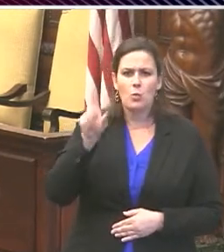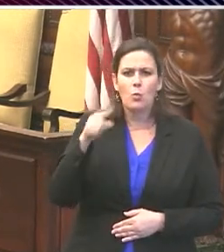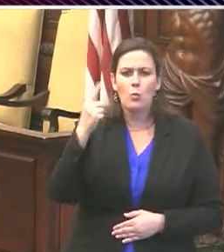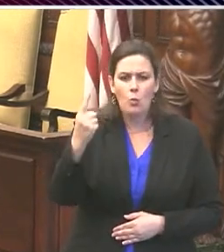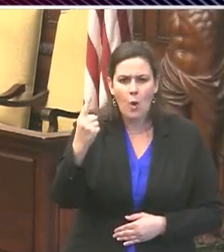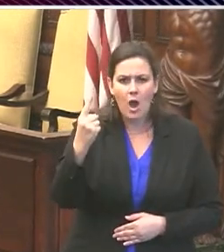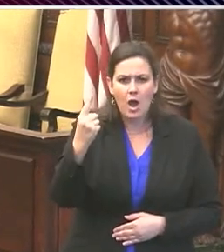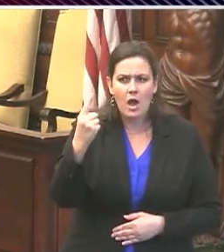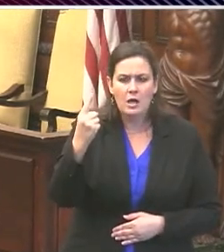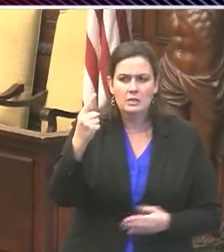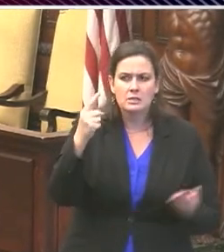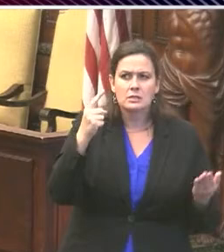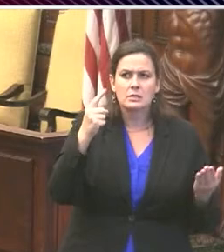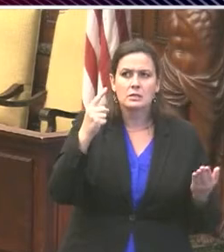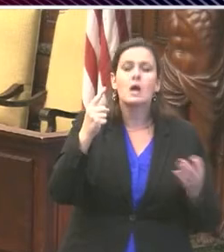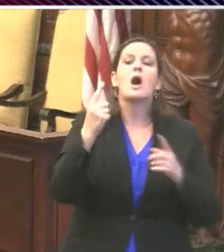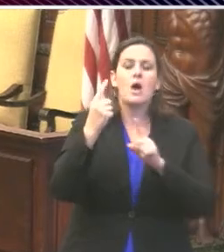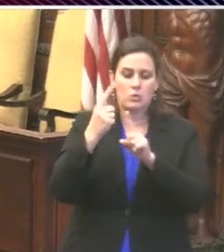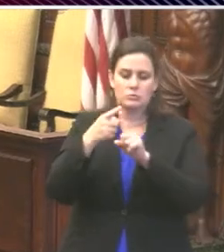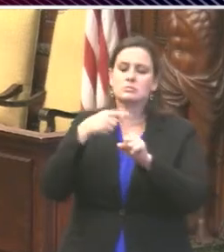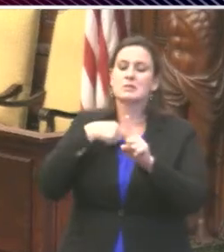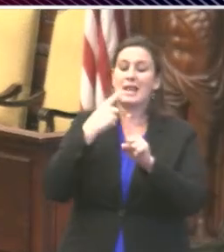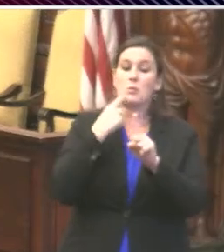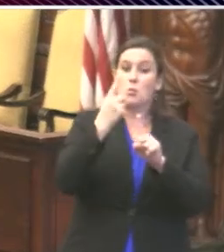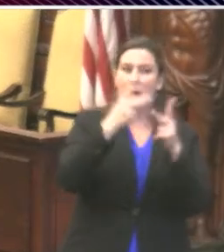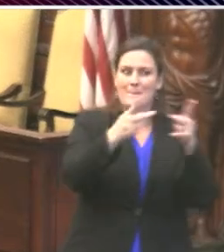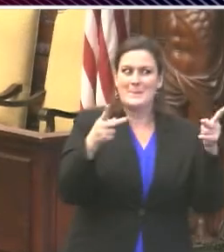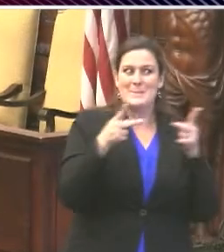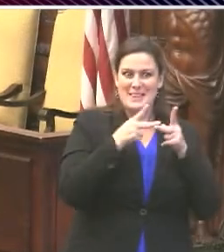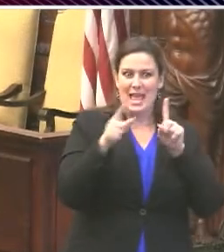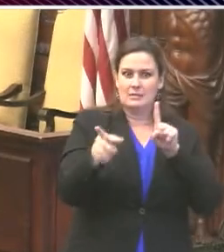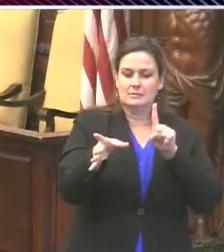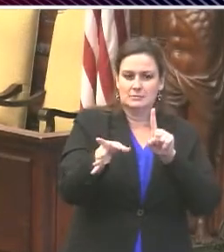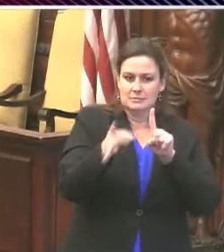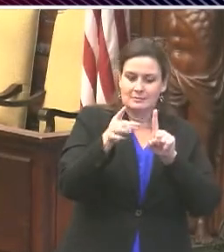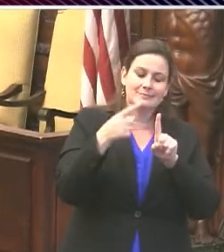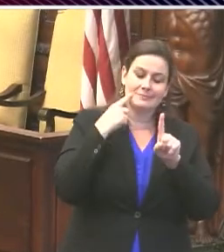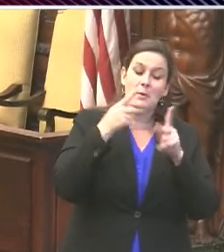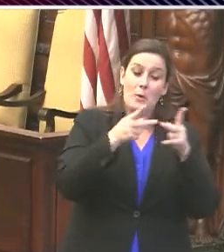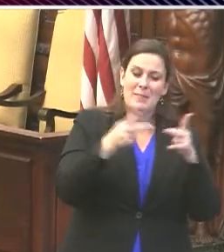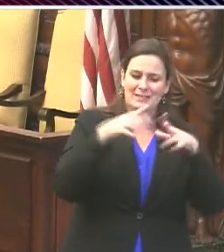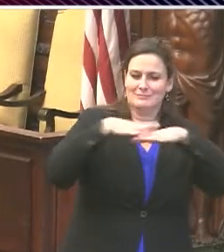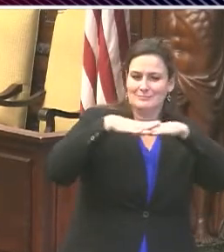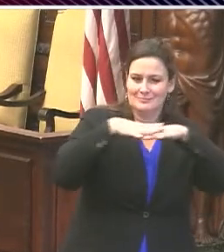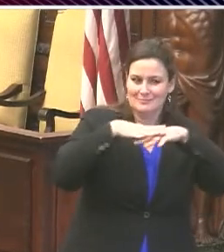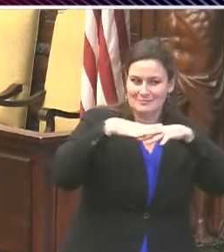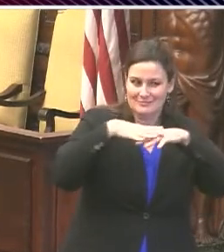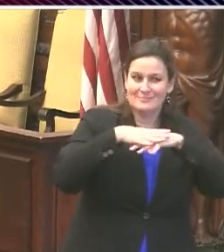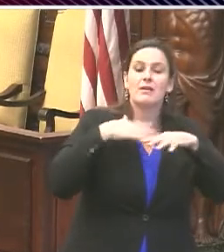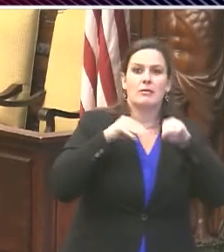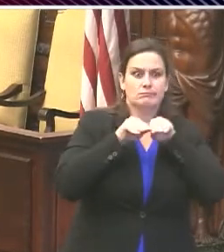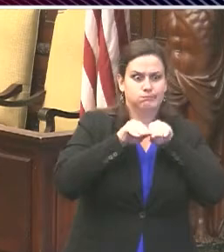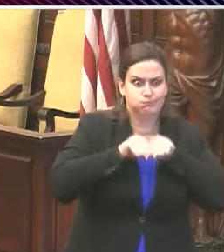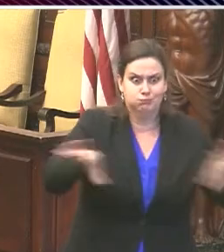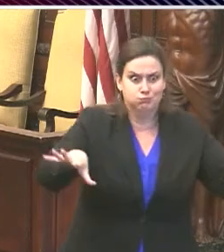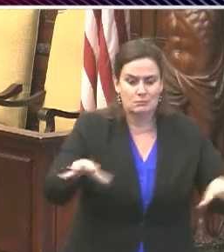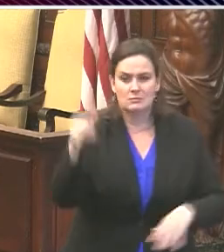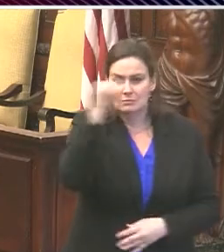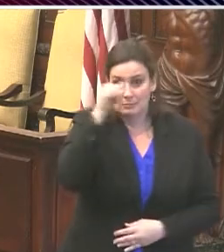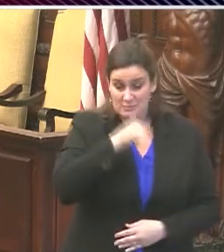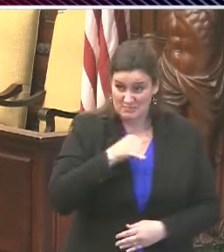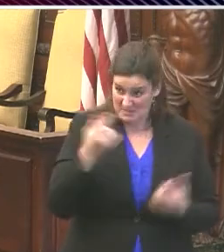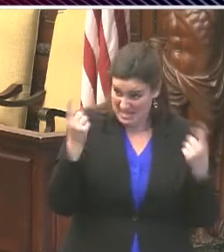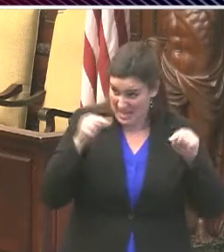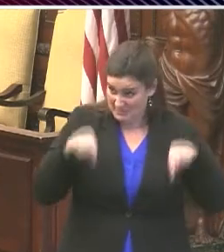number of cases, like a party or a large gathering. Has your contact tracing uncovered any of that here in Philly, like a